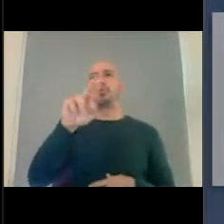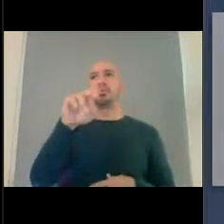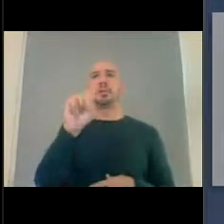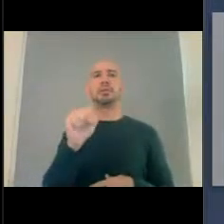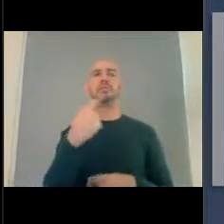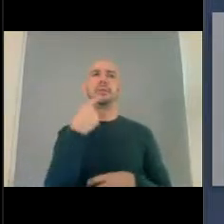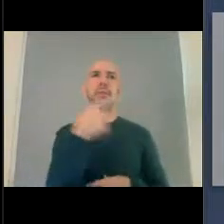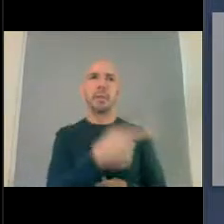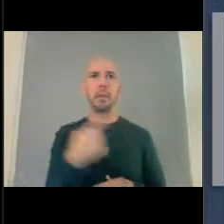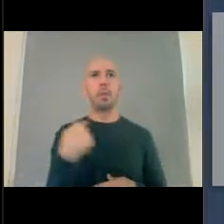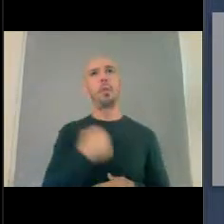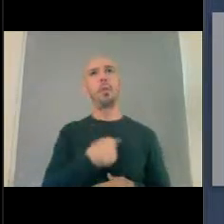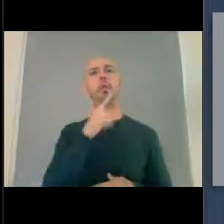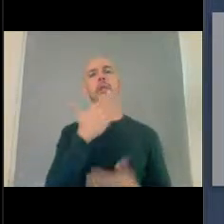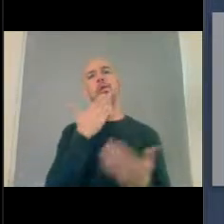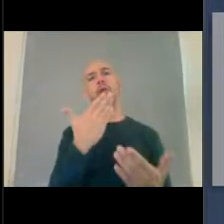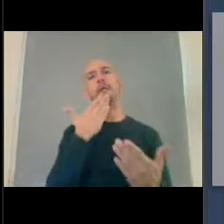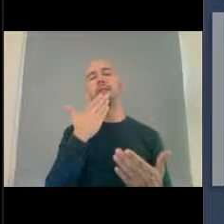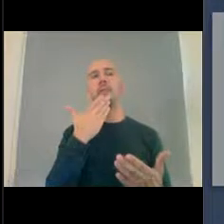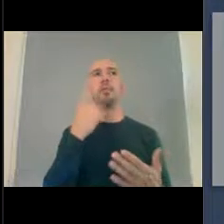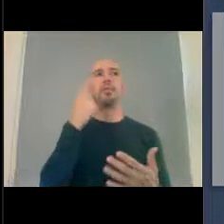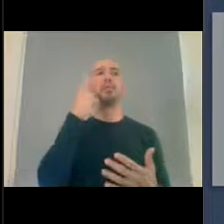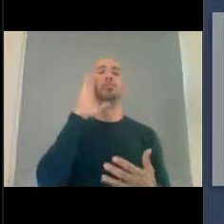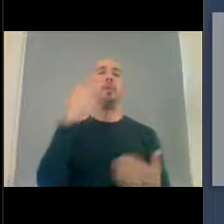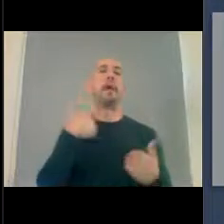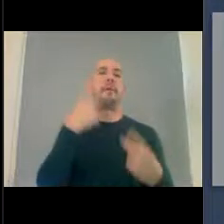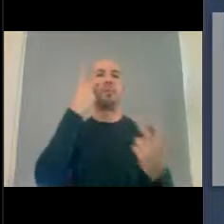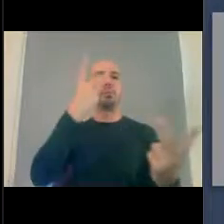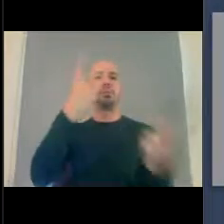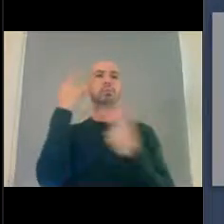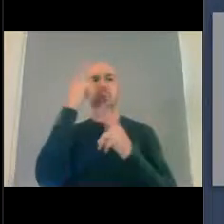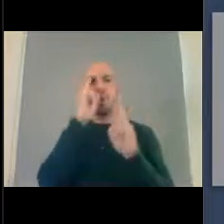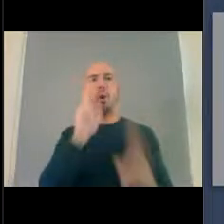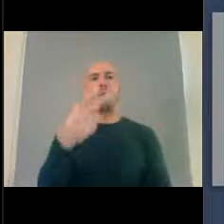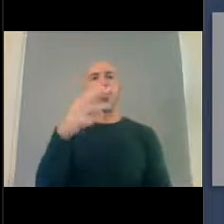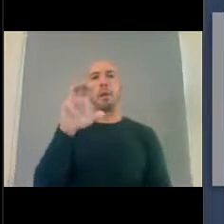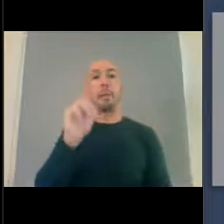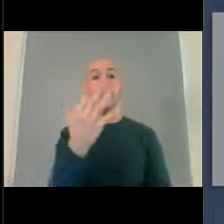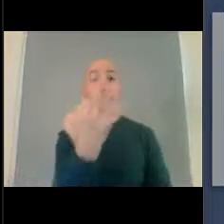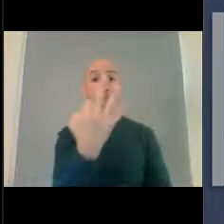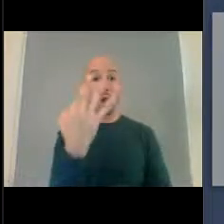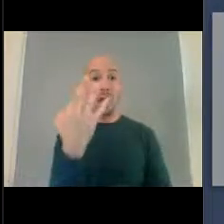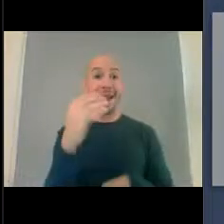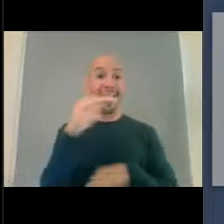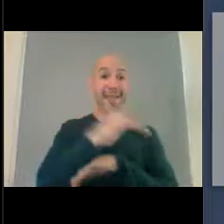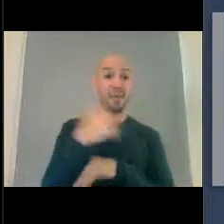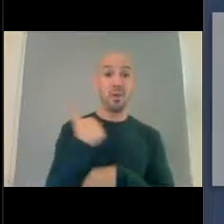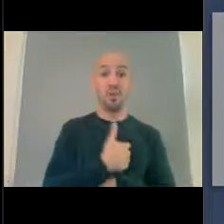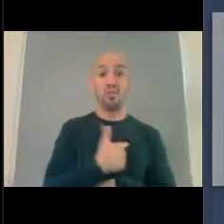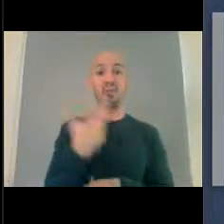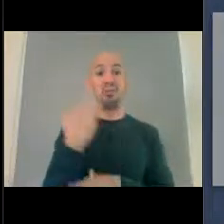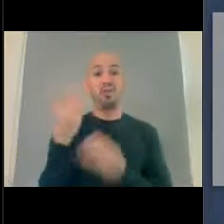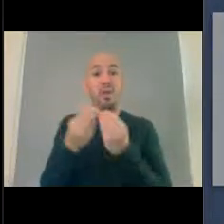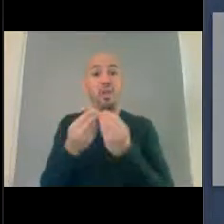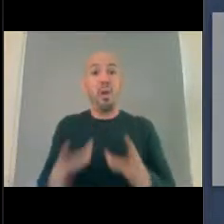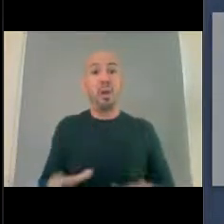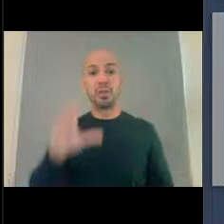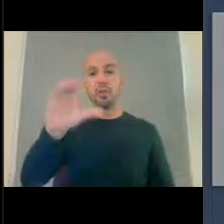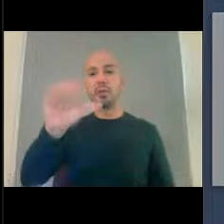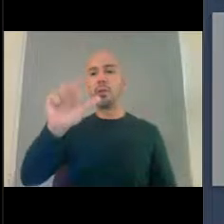caltrans will be honoring him on friday evening we also lost ventura county board of supervisor chair carmen